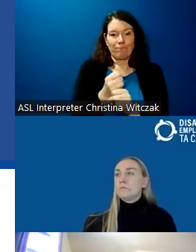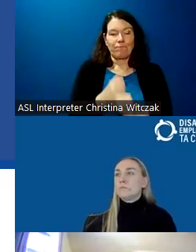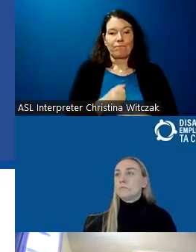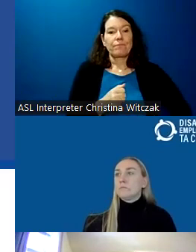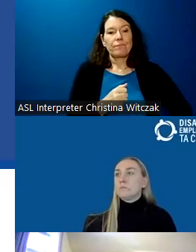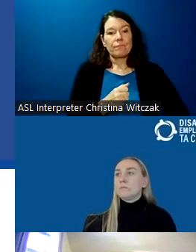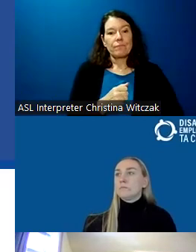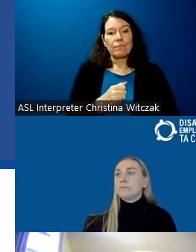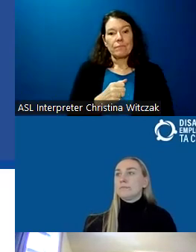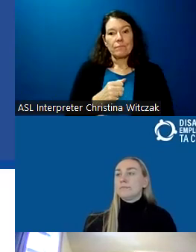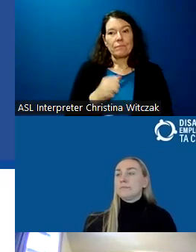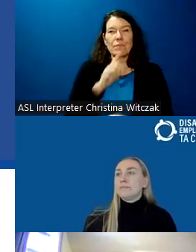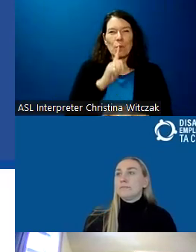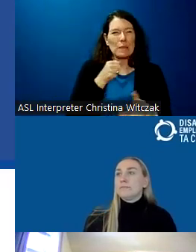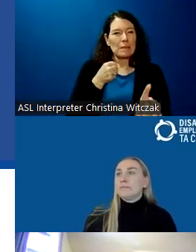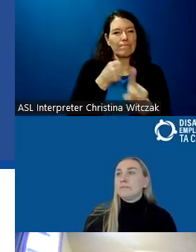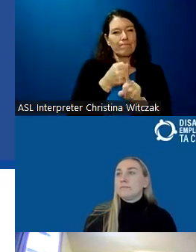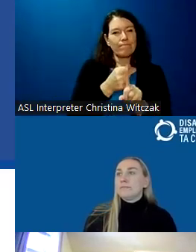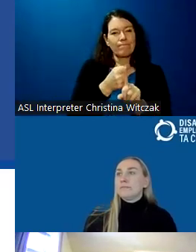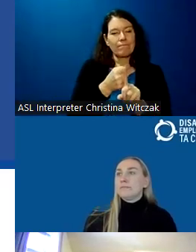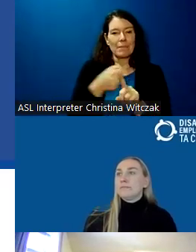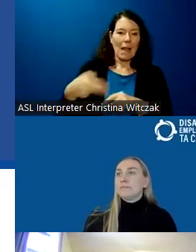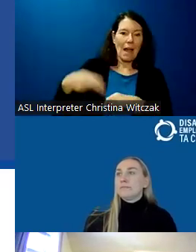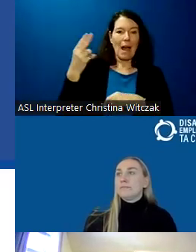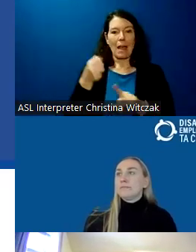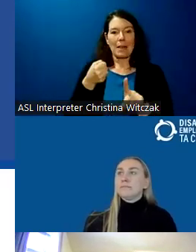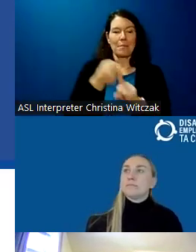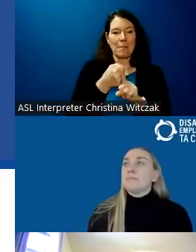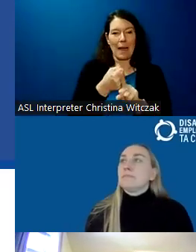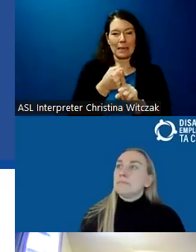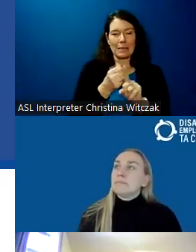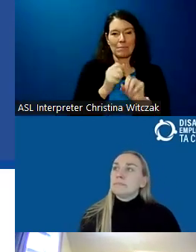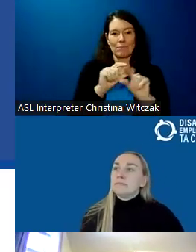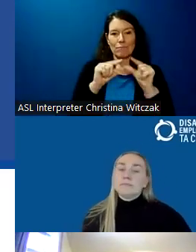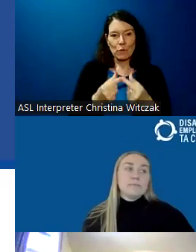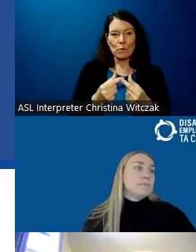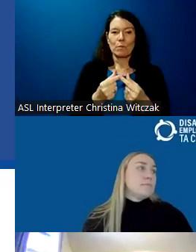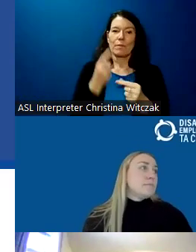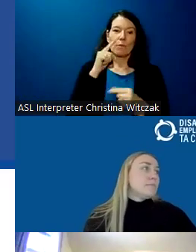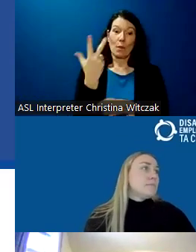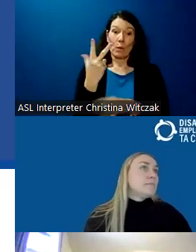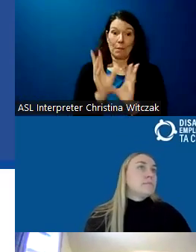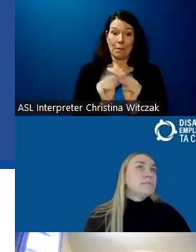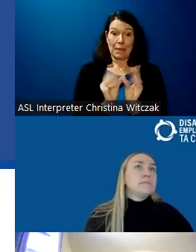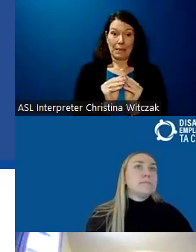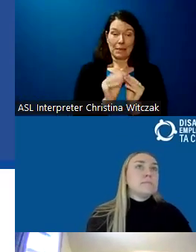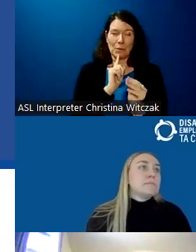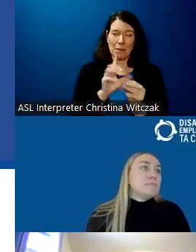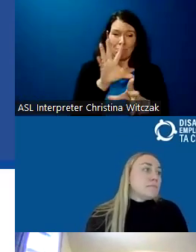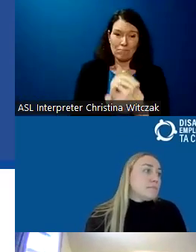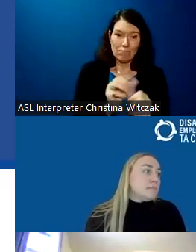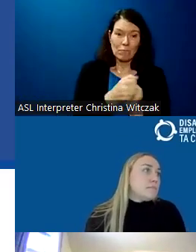very impactful, high impact session because it's 3 sessions where we're really engaging with you,